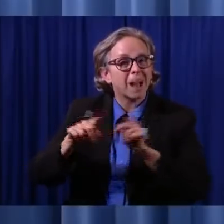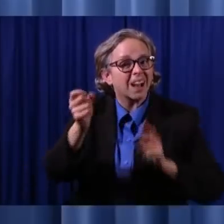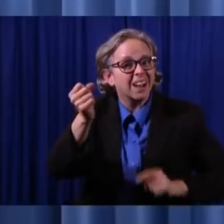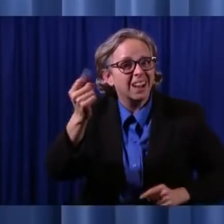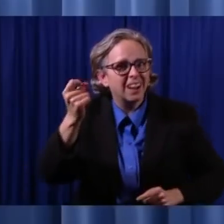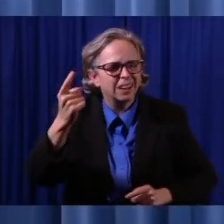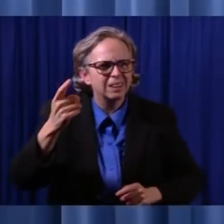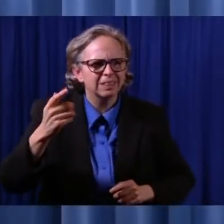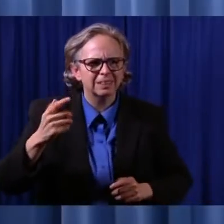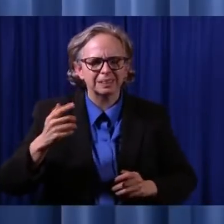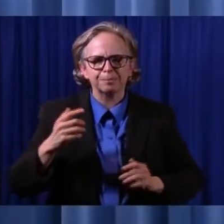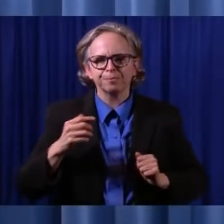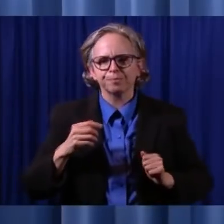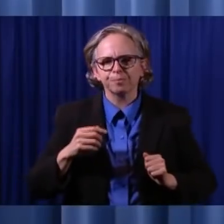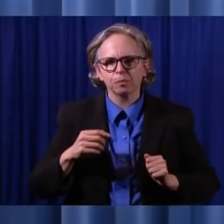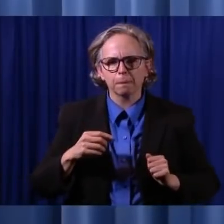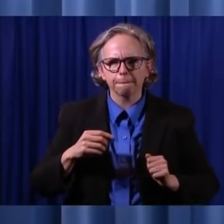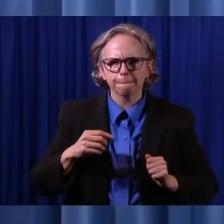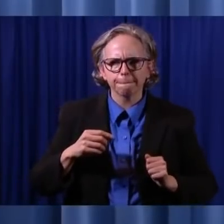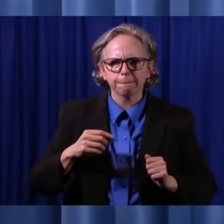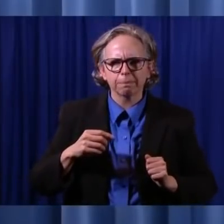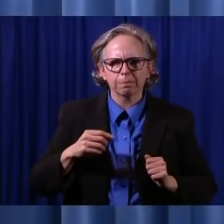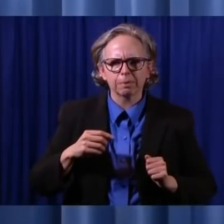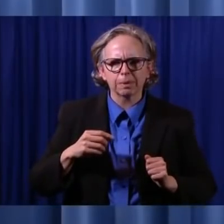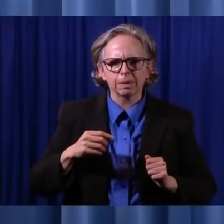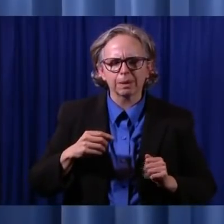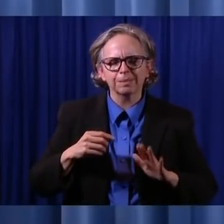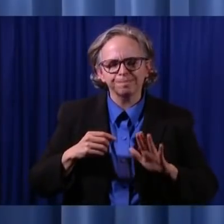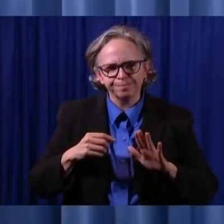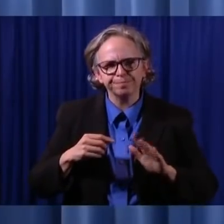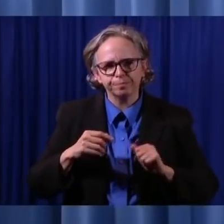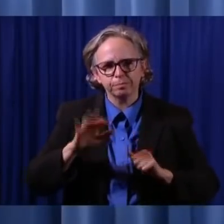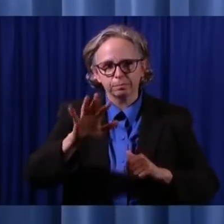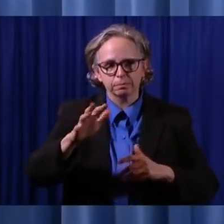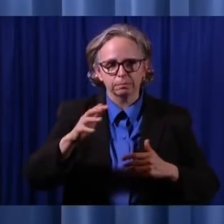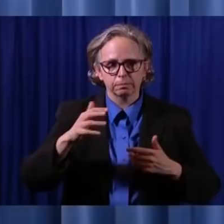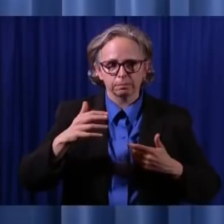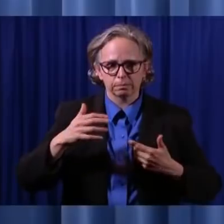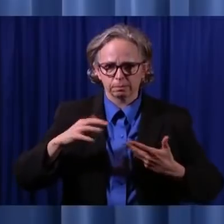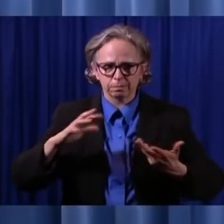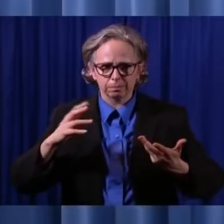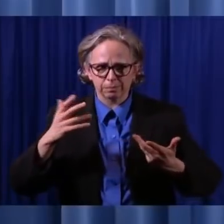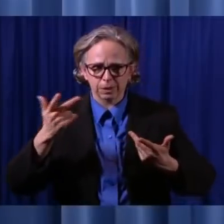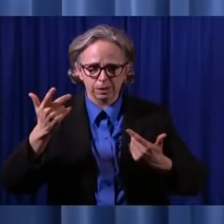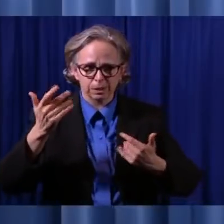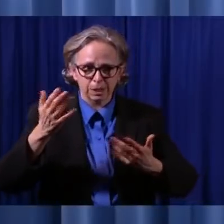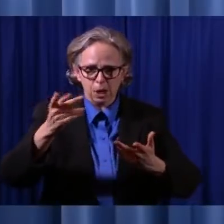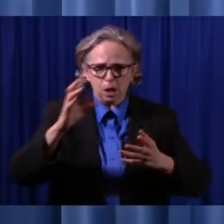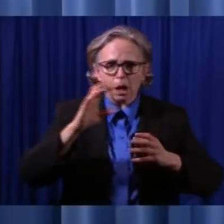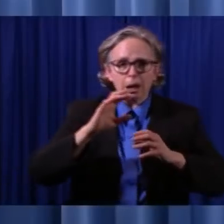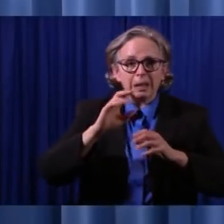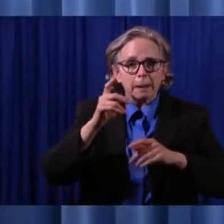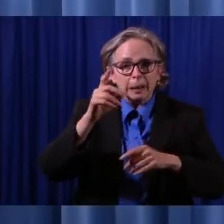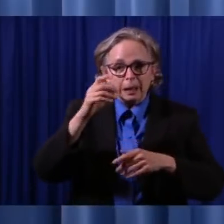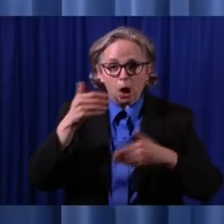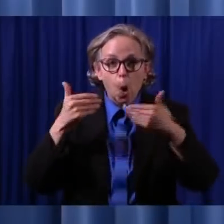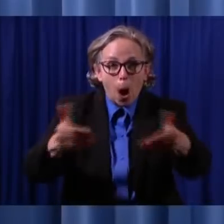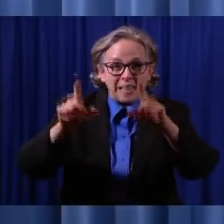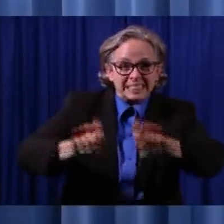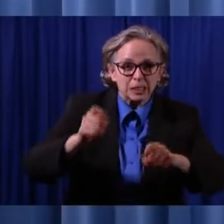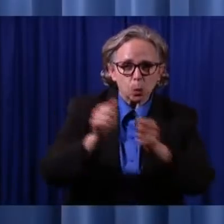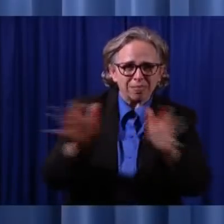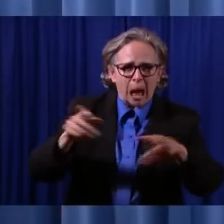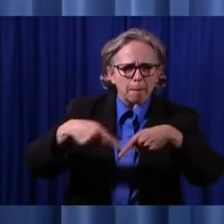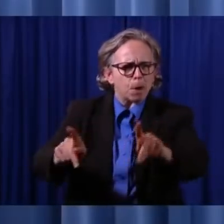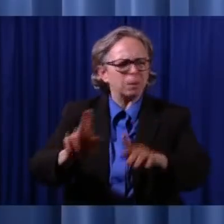one wants to do any of this without someone's permission. It's just a question of, you know, the most efficient way